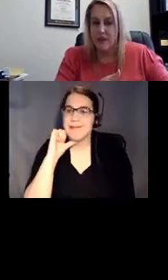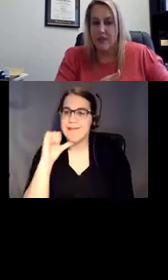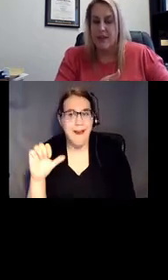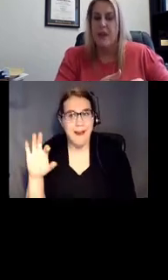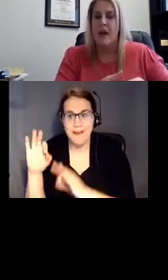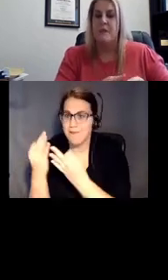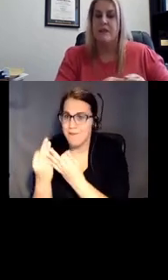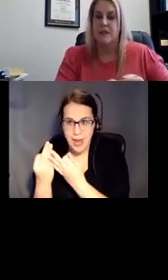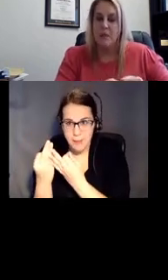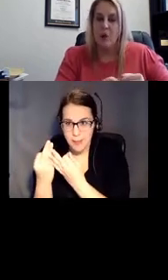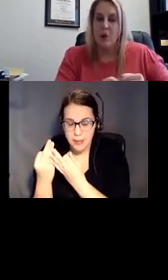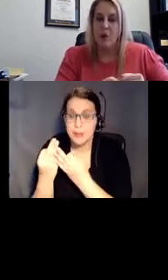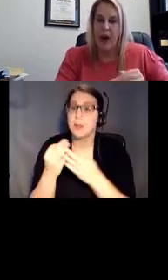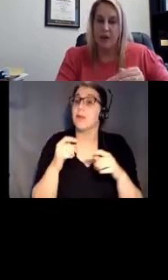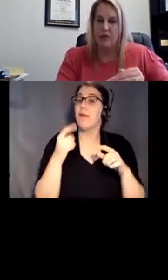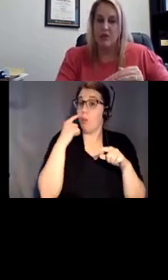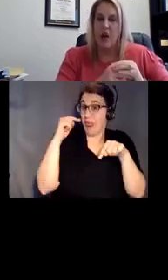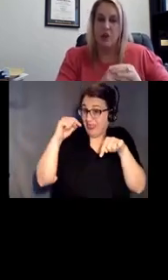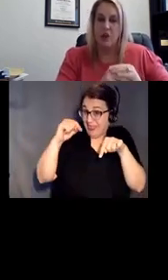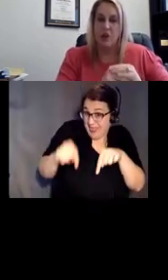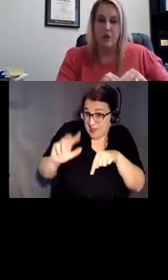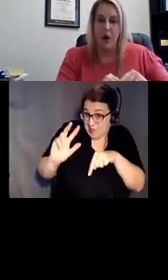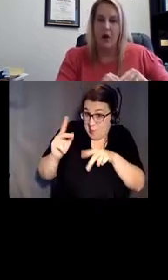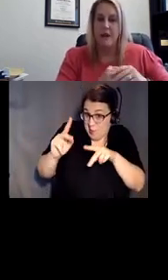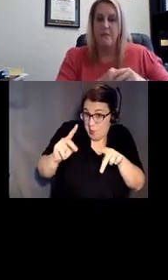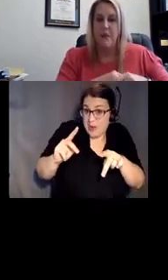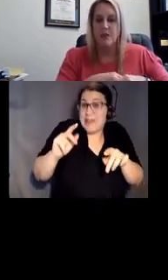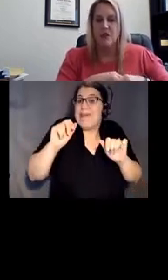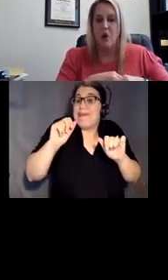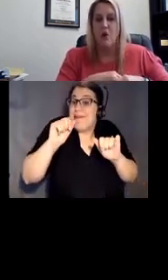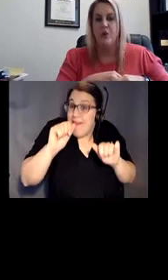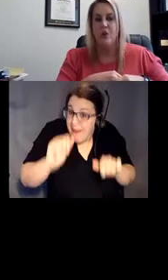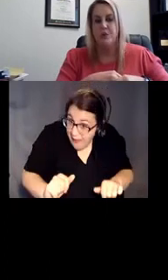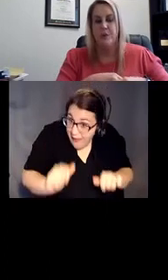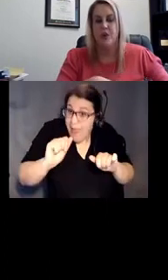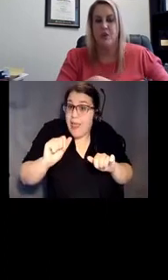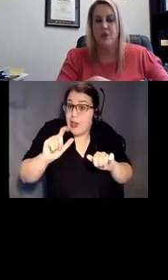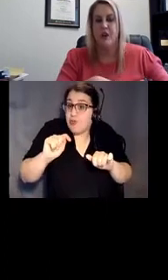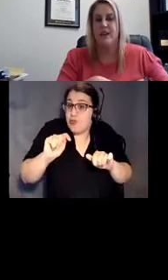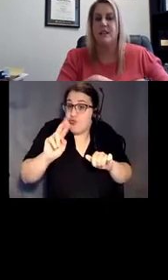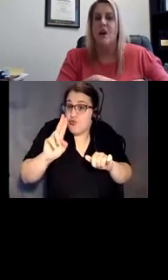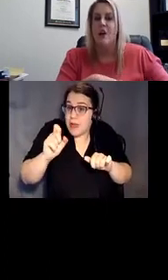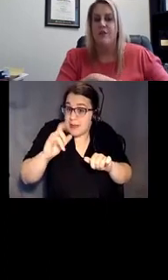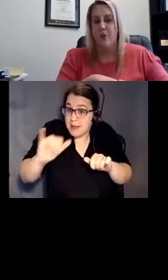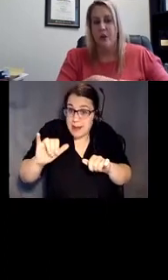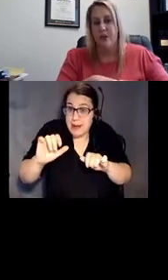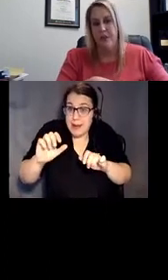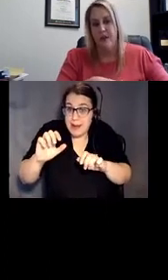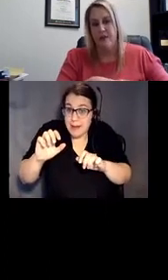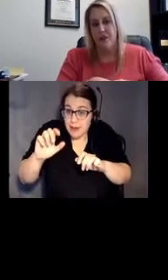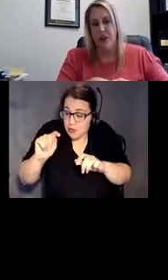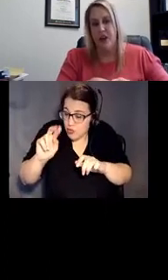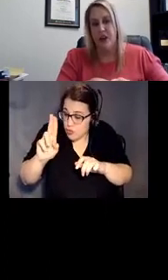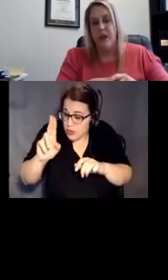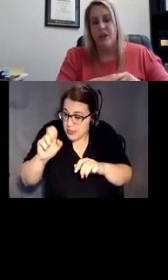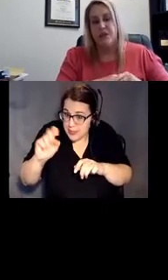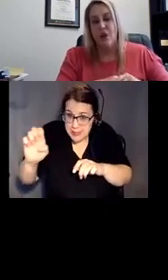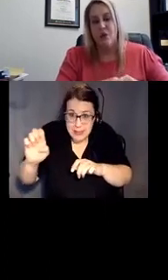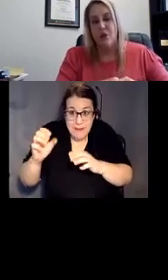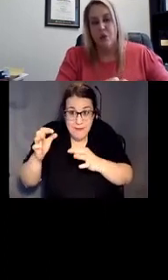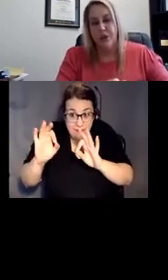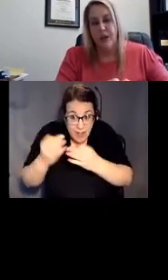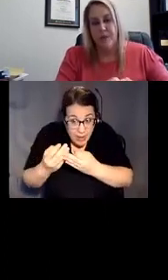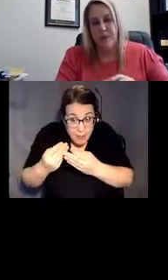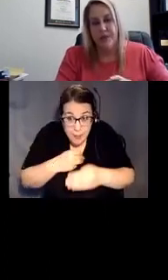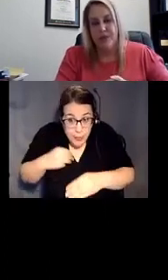related trustee, but someone else, a third party, must hold those purse strings for the beneficiary.